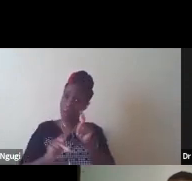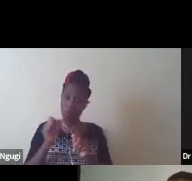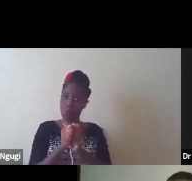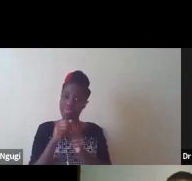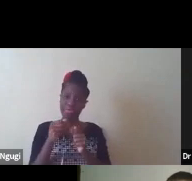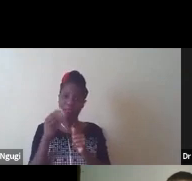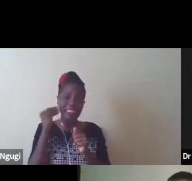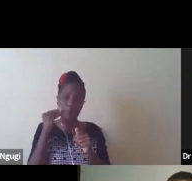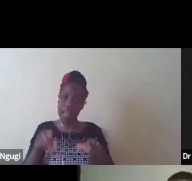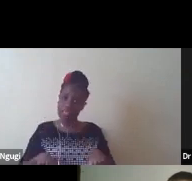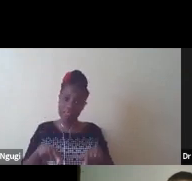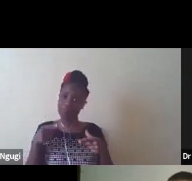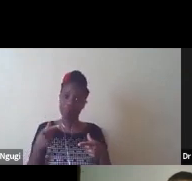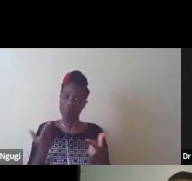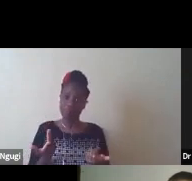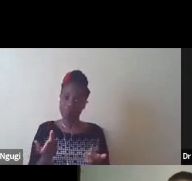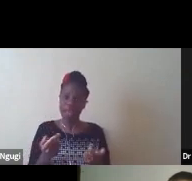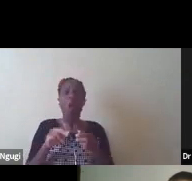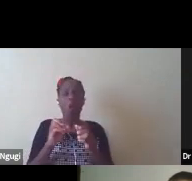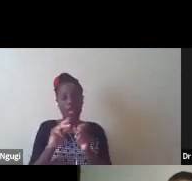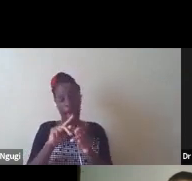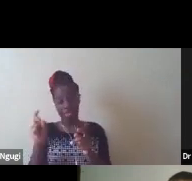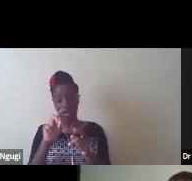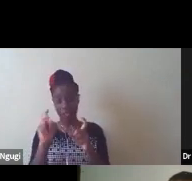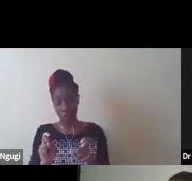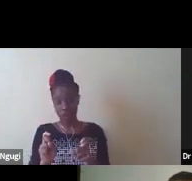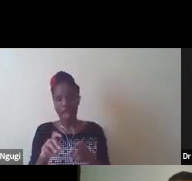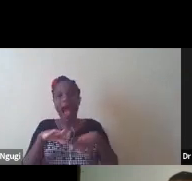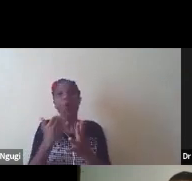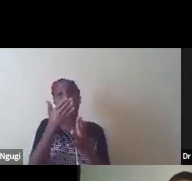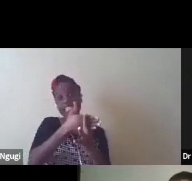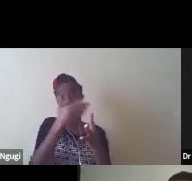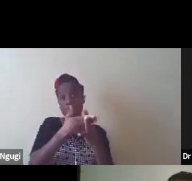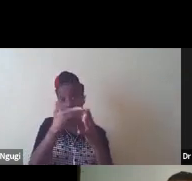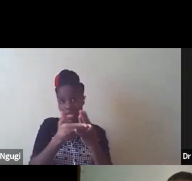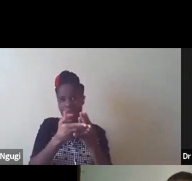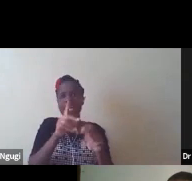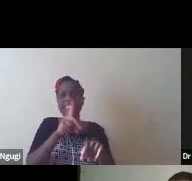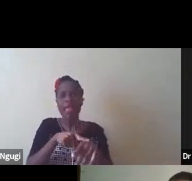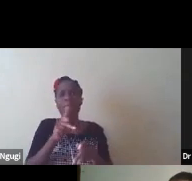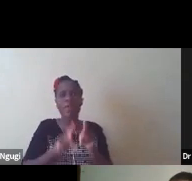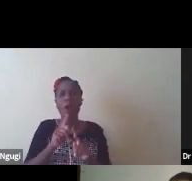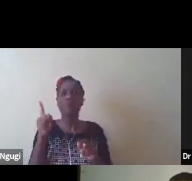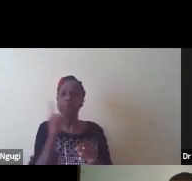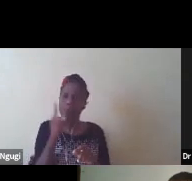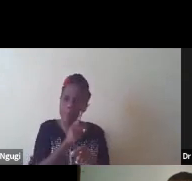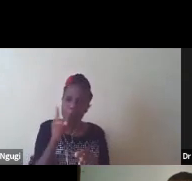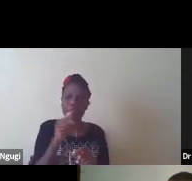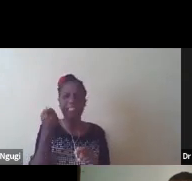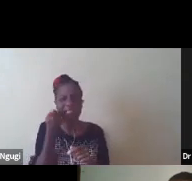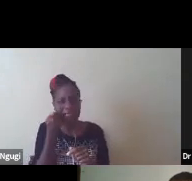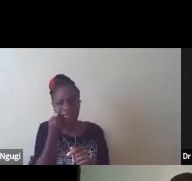next question is, how do we intervene when people are in deep distress and are suicidal and lack capacity